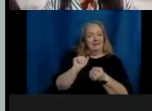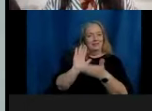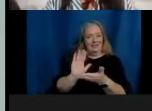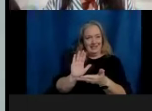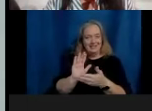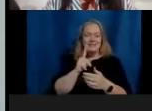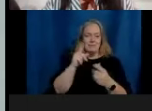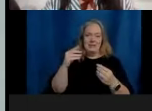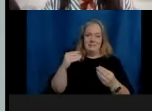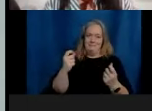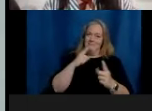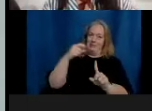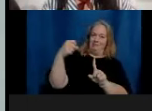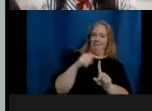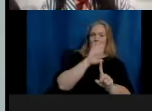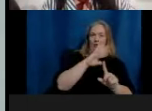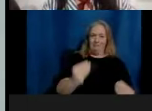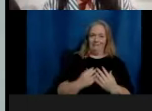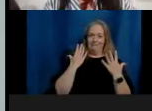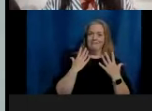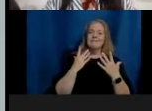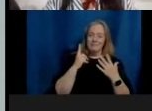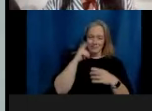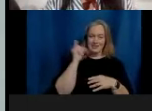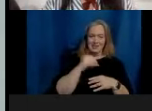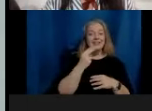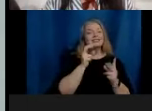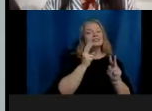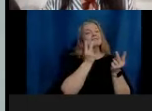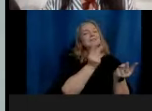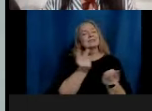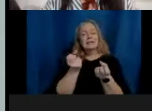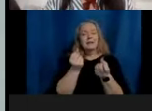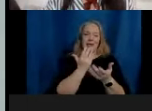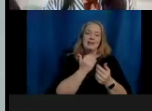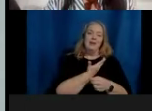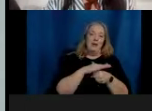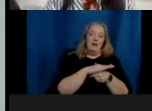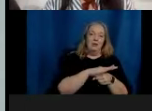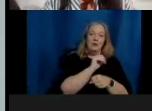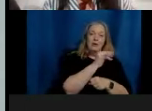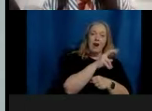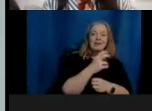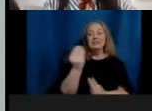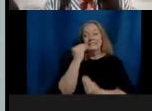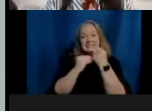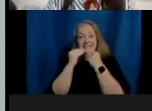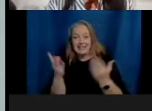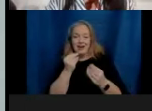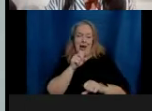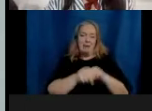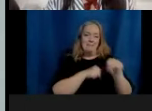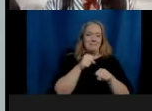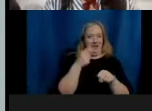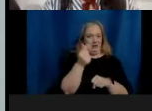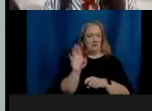practice. Outside the studio, she's been visiting many of our local archives, trying our pastry shops, and riding her bike on the